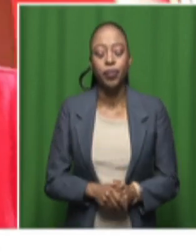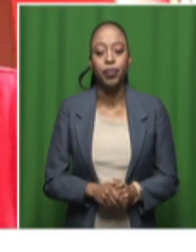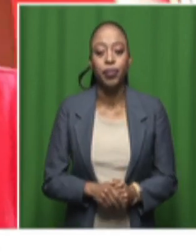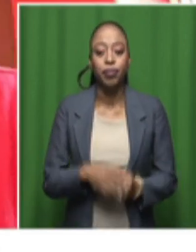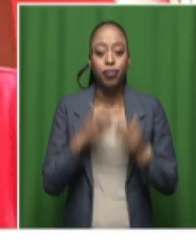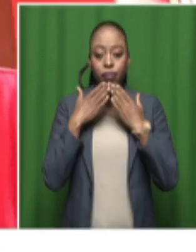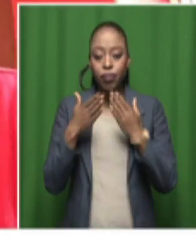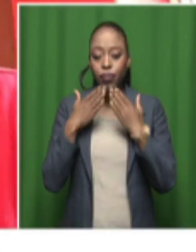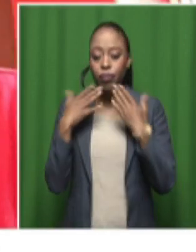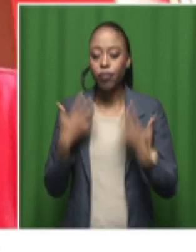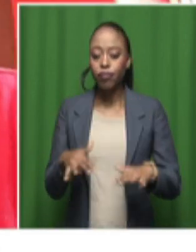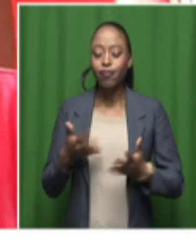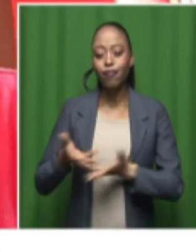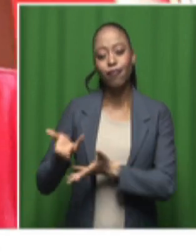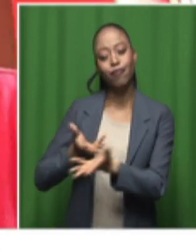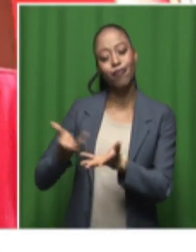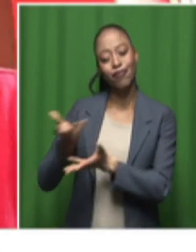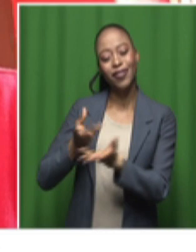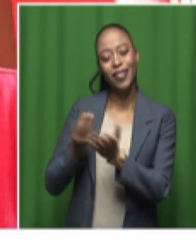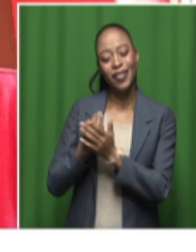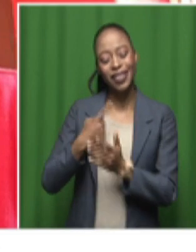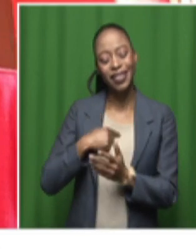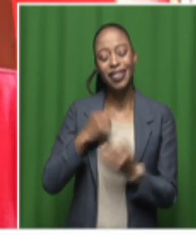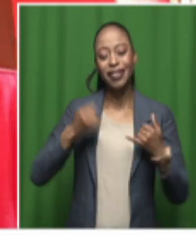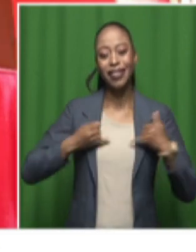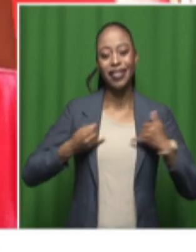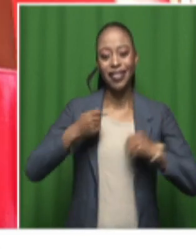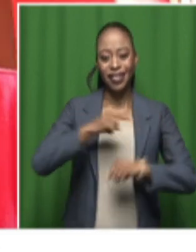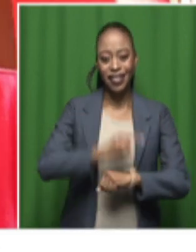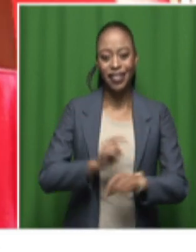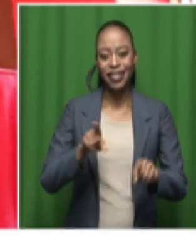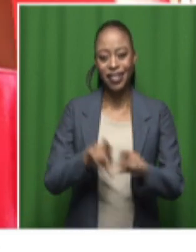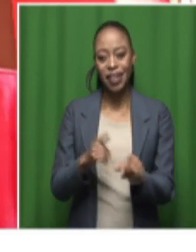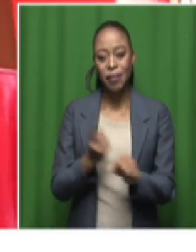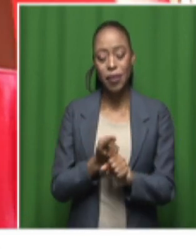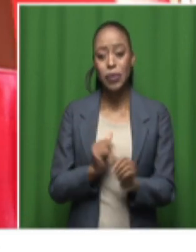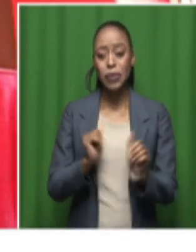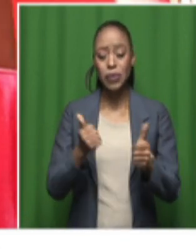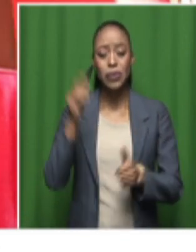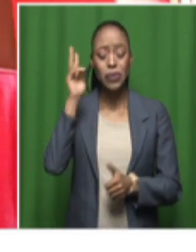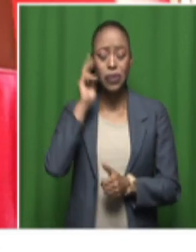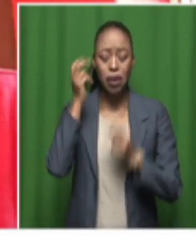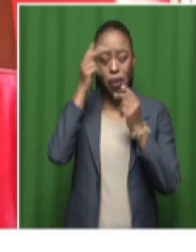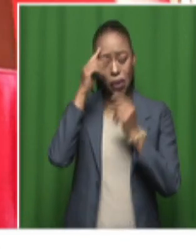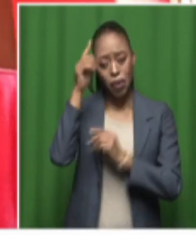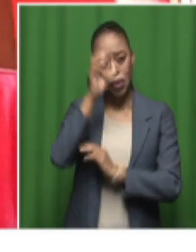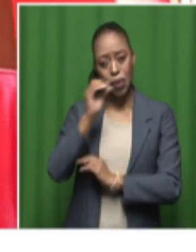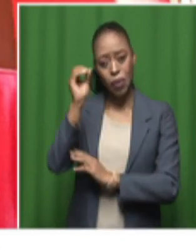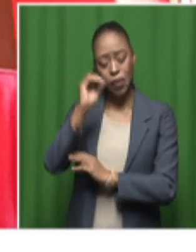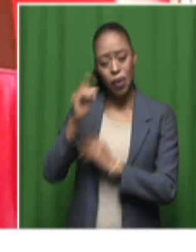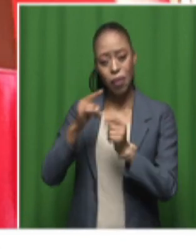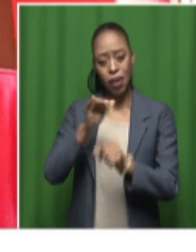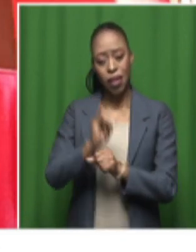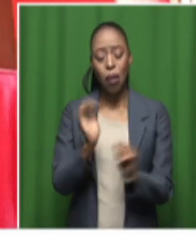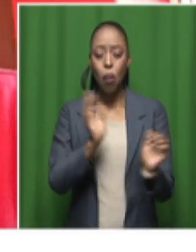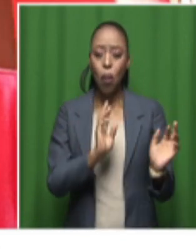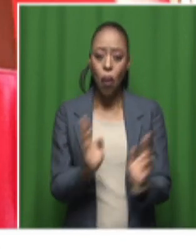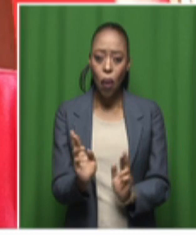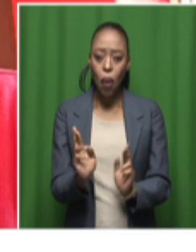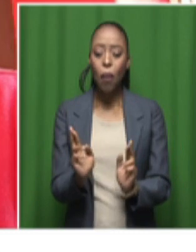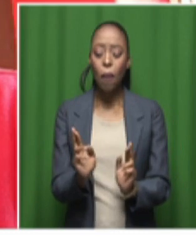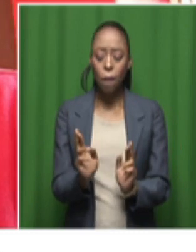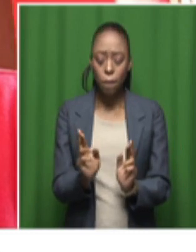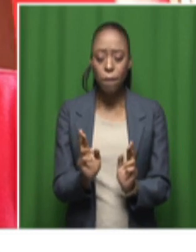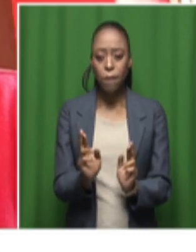thanks so much. Thanks for chatting to us. Have a wonderful day. And yeah, good to hear your views on this. And let's just hope